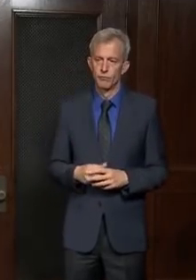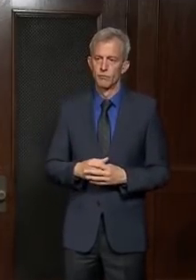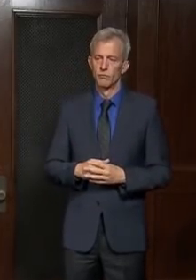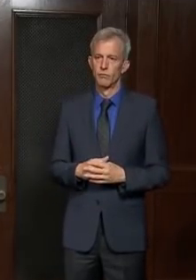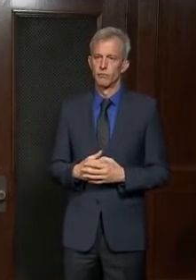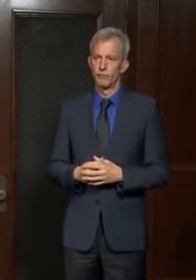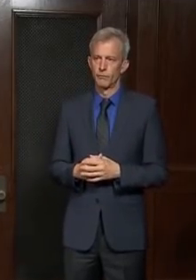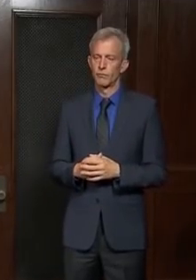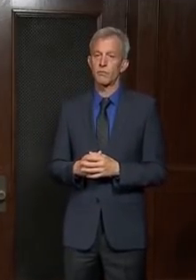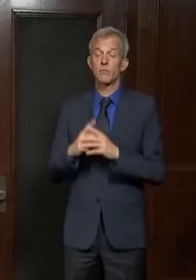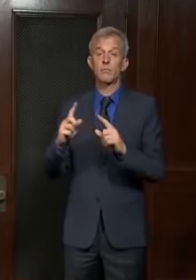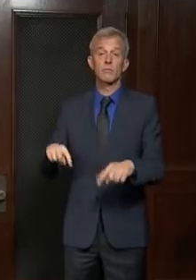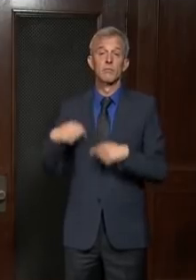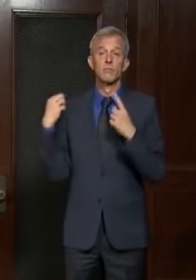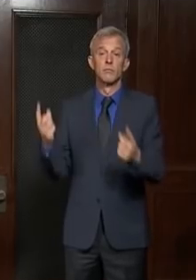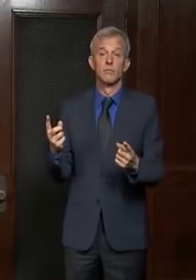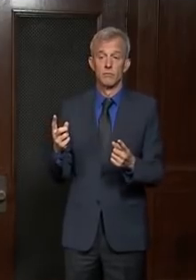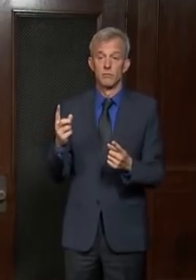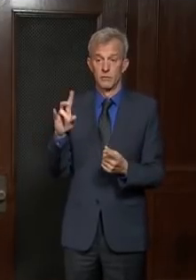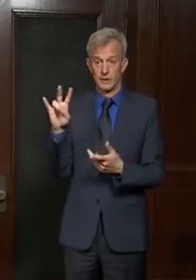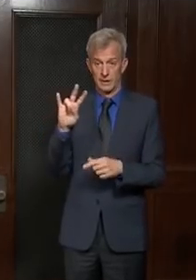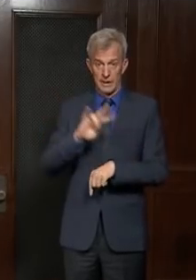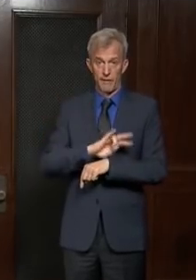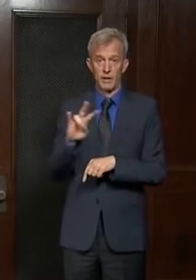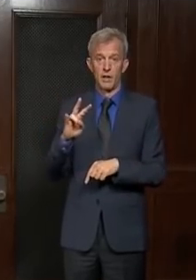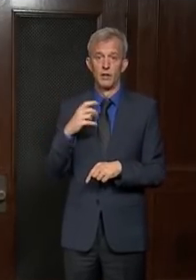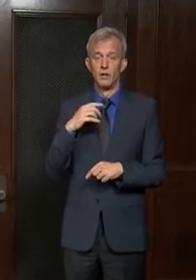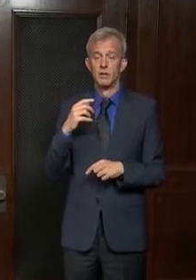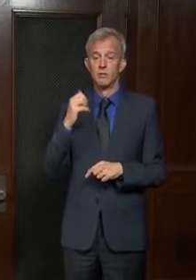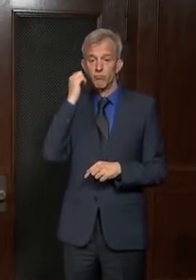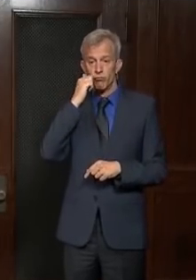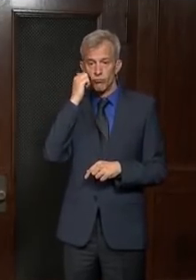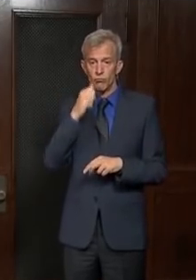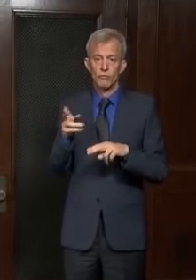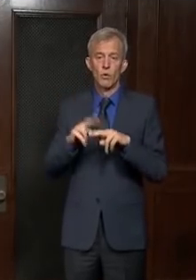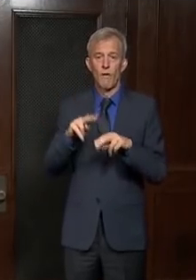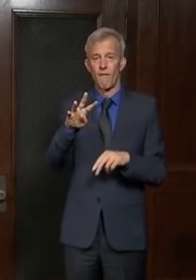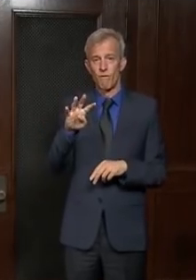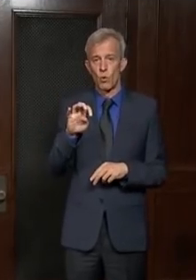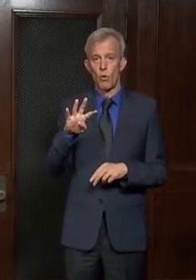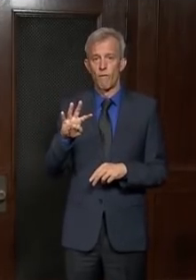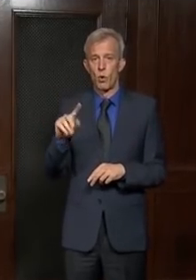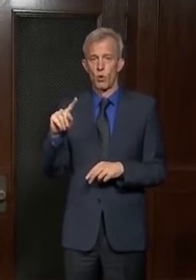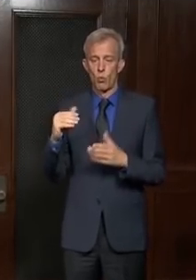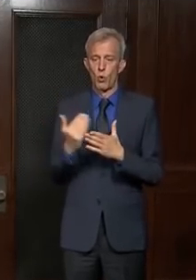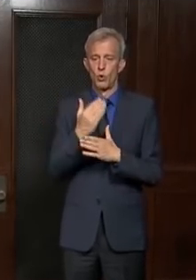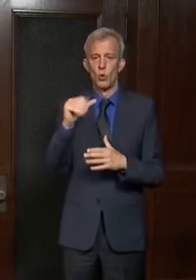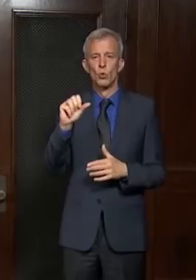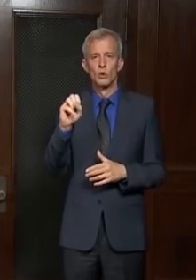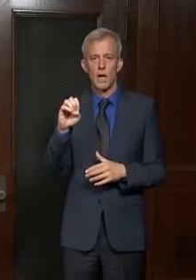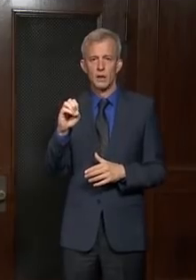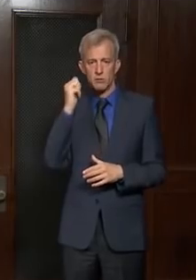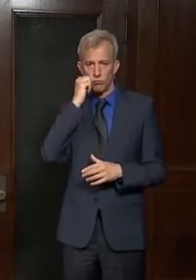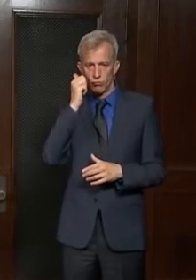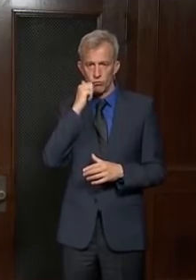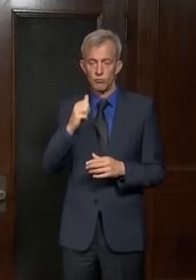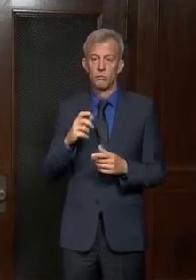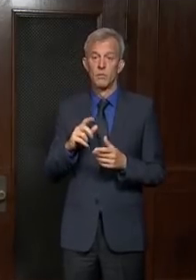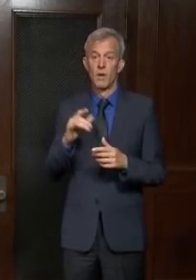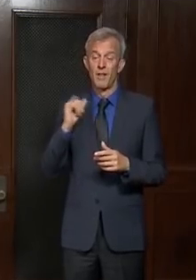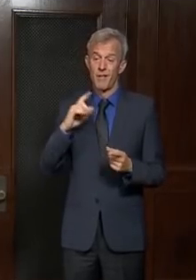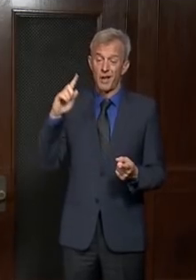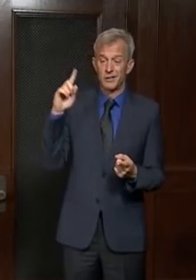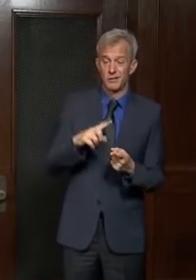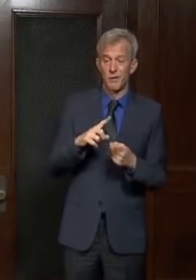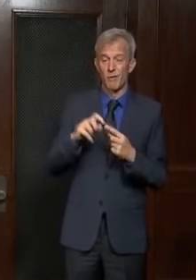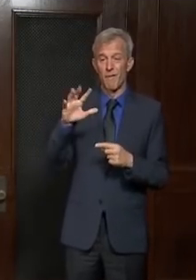past 7 days, our city has seen an average daily increase of 441 new cases, down from a peak of